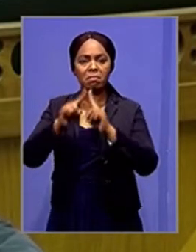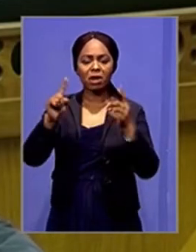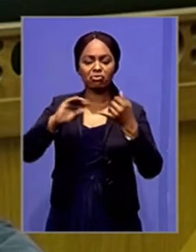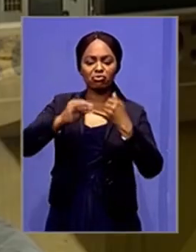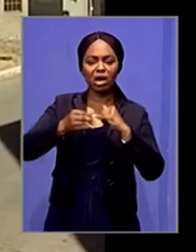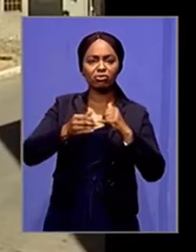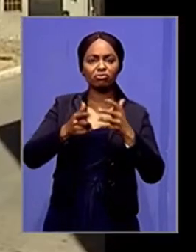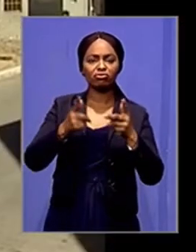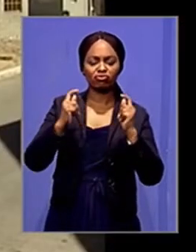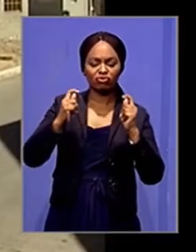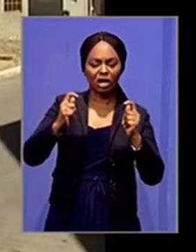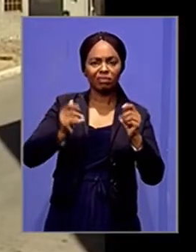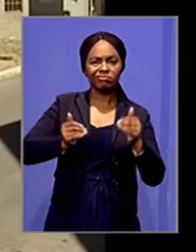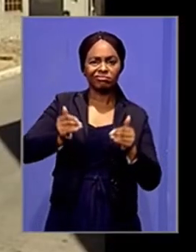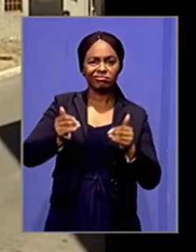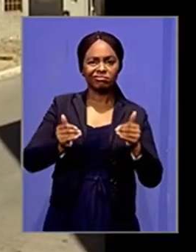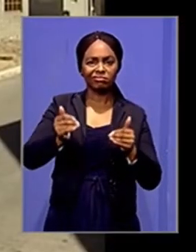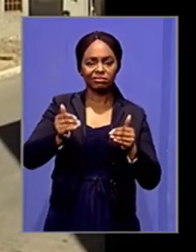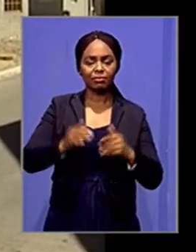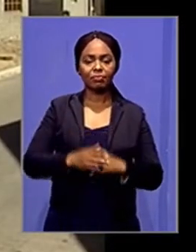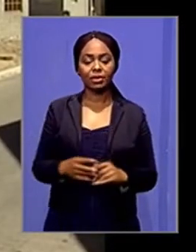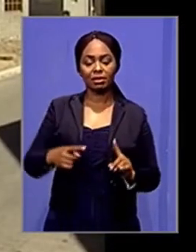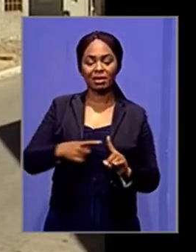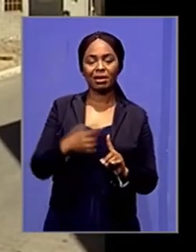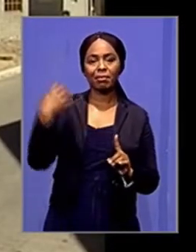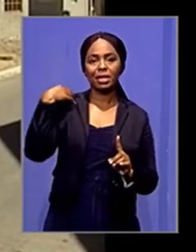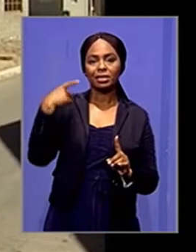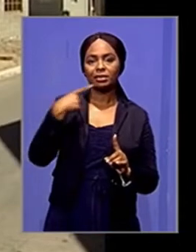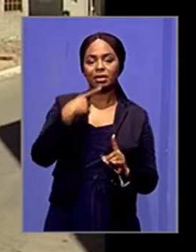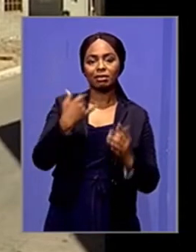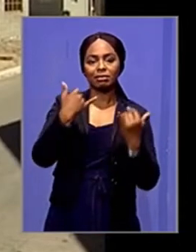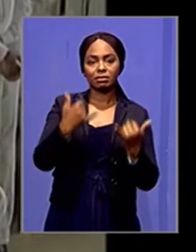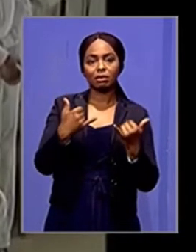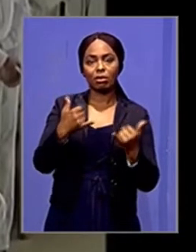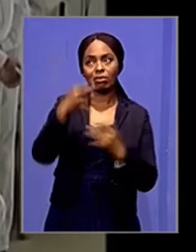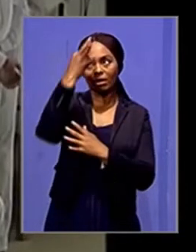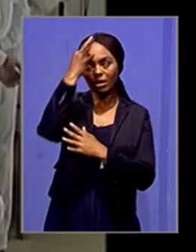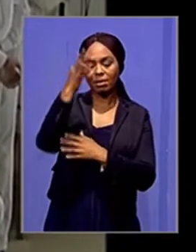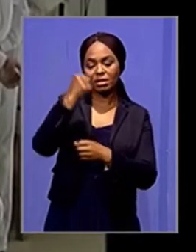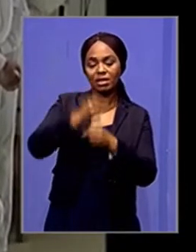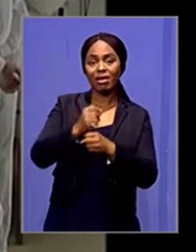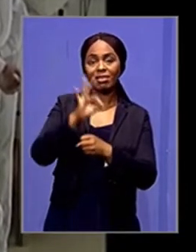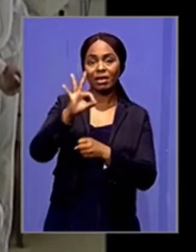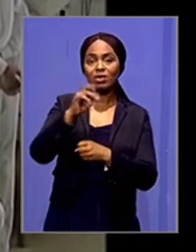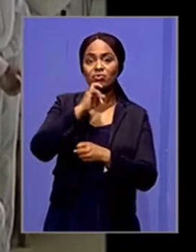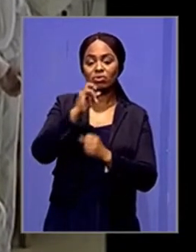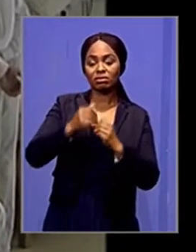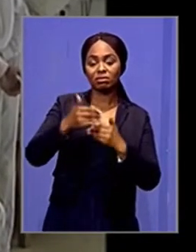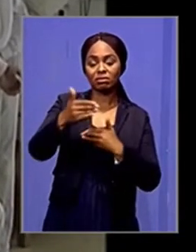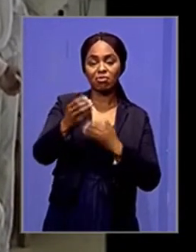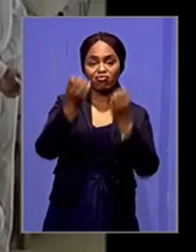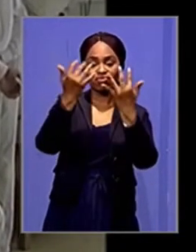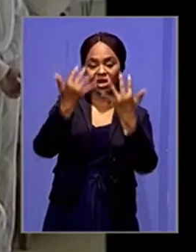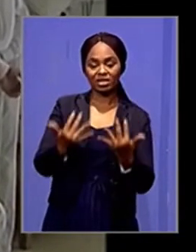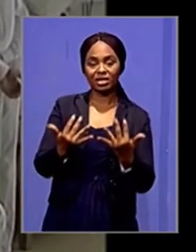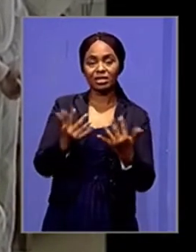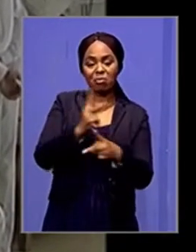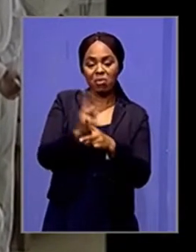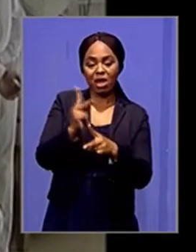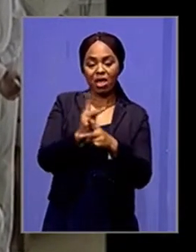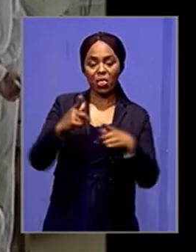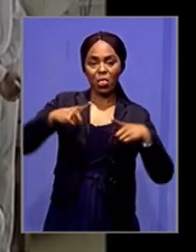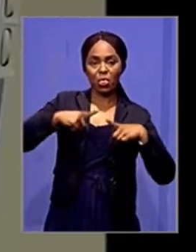stronger. Letona le re boholo ba tjhelete eo mmuso o tlilong ho e sebedisa dilemong tse tharo tse tlang ke reretsweng ho ntlafatsa phano